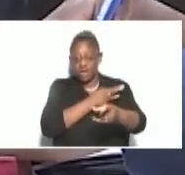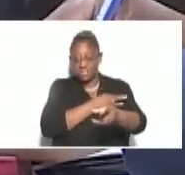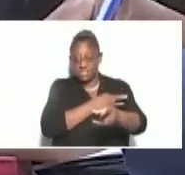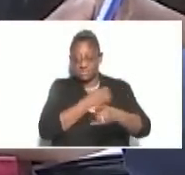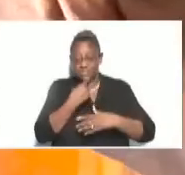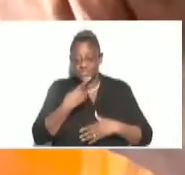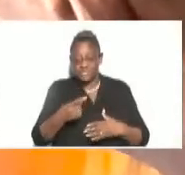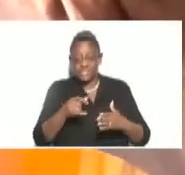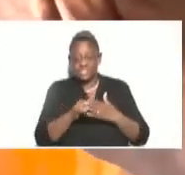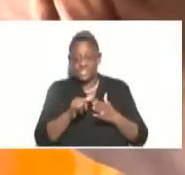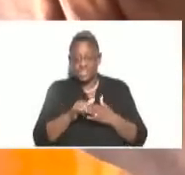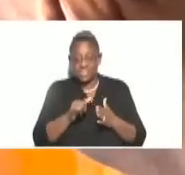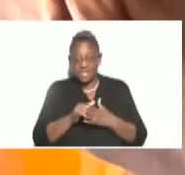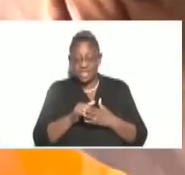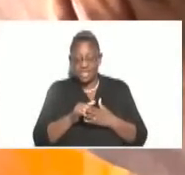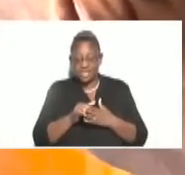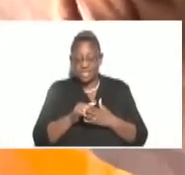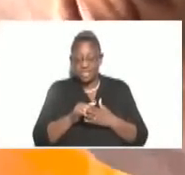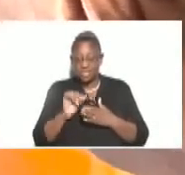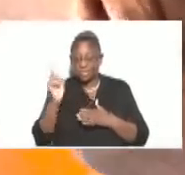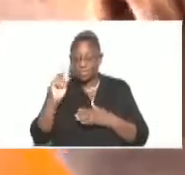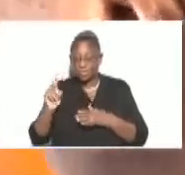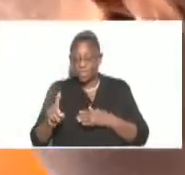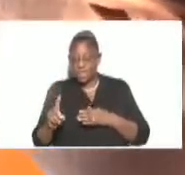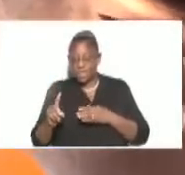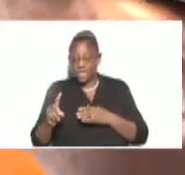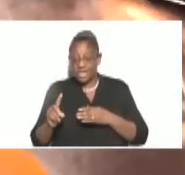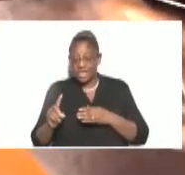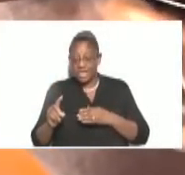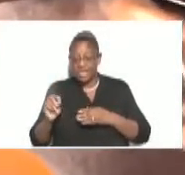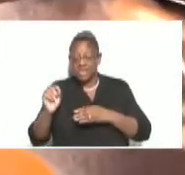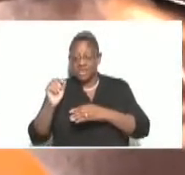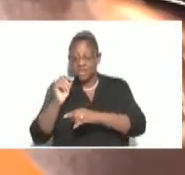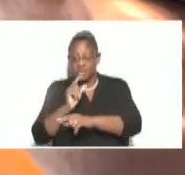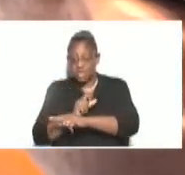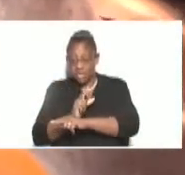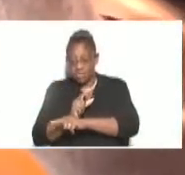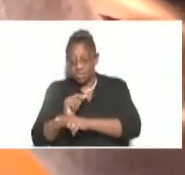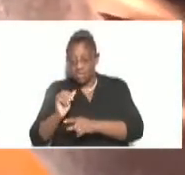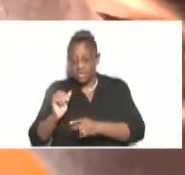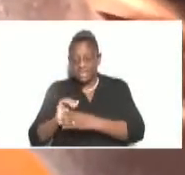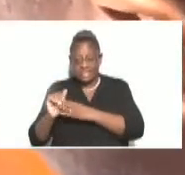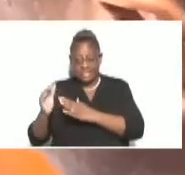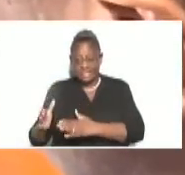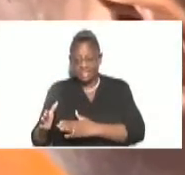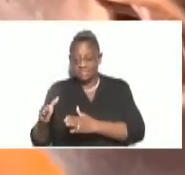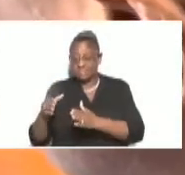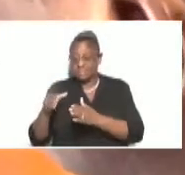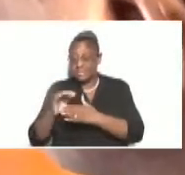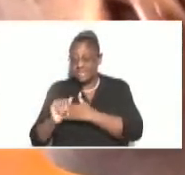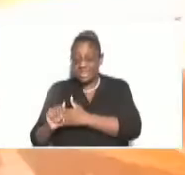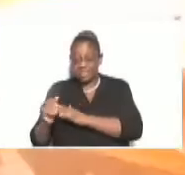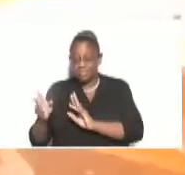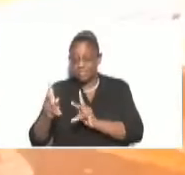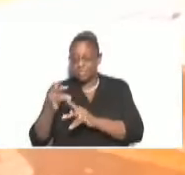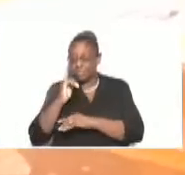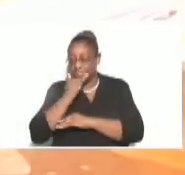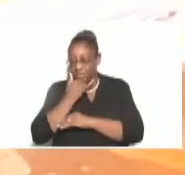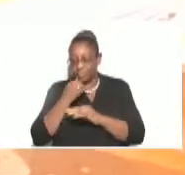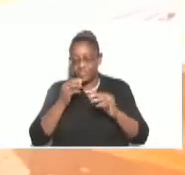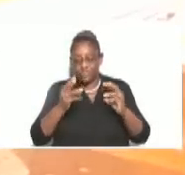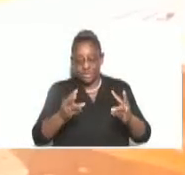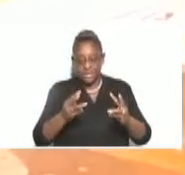Farquharson of reportedly deliberately misleading workers as it relates to the trade dispute process. He claims that this